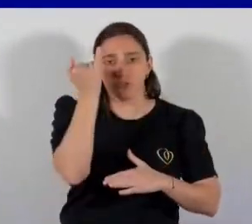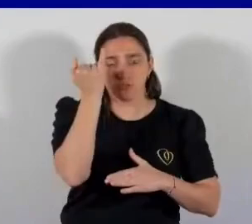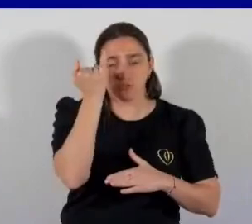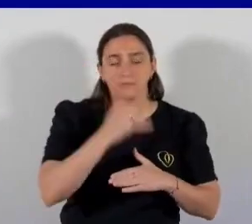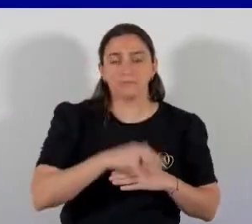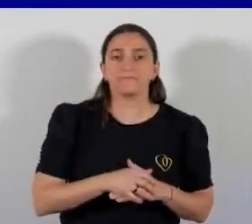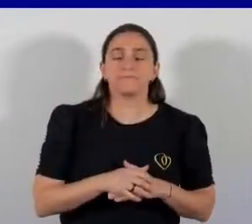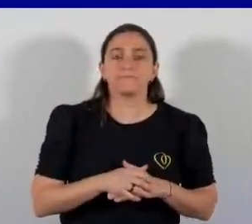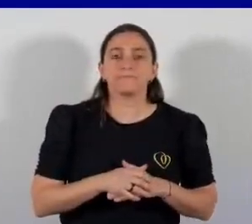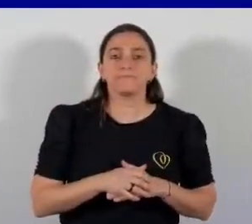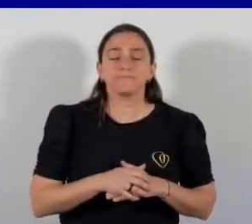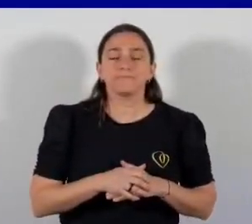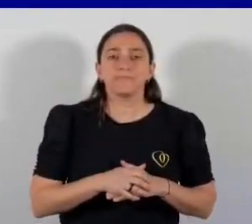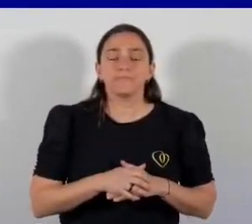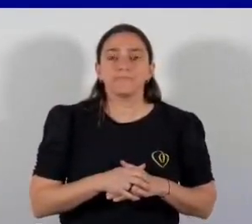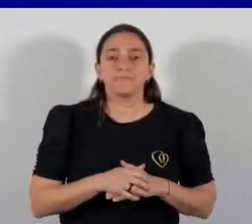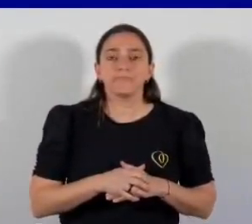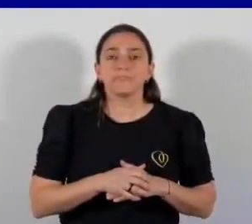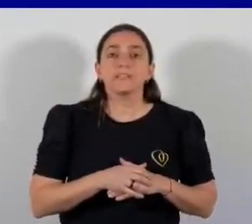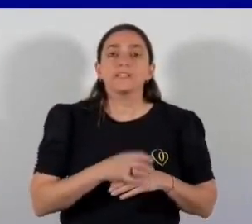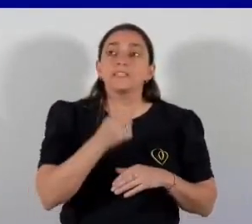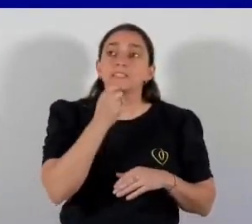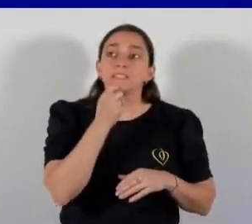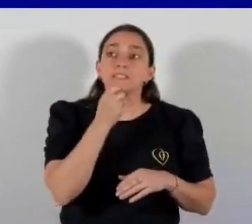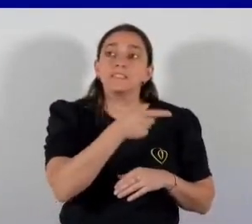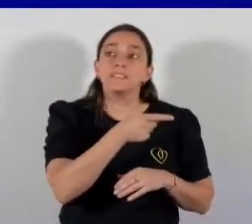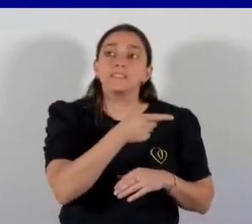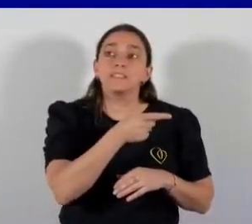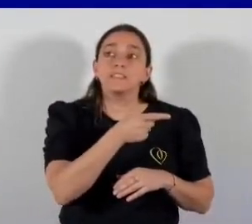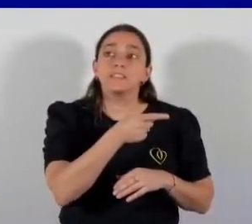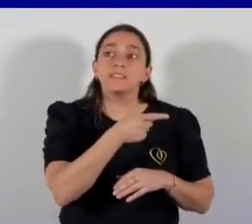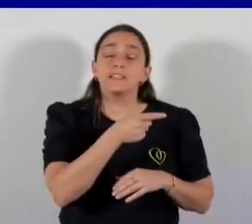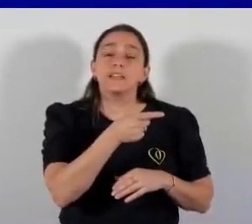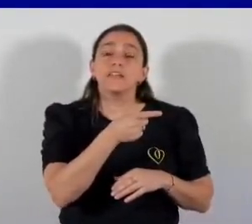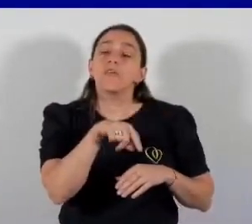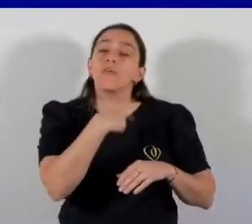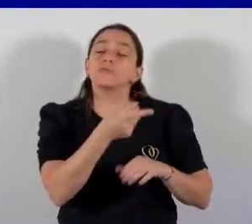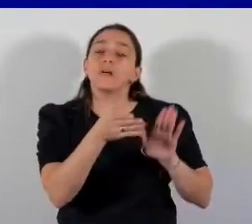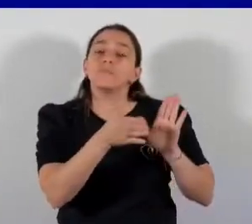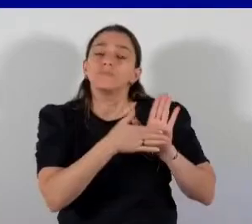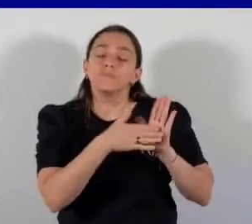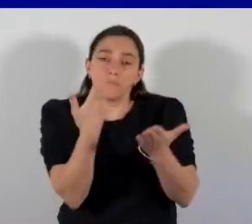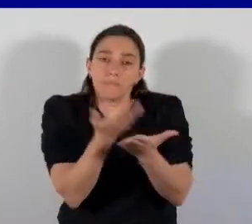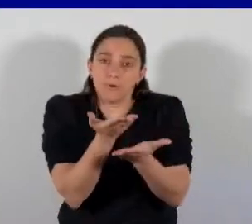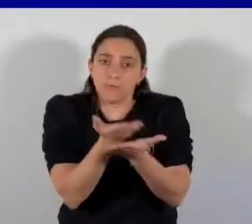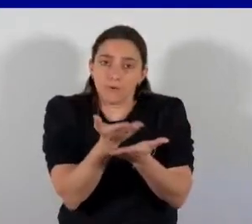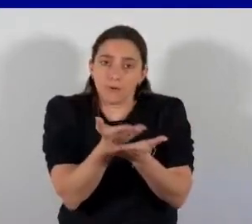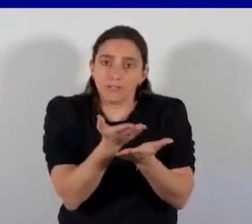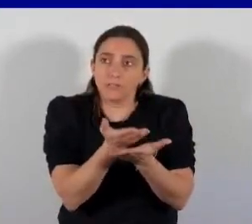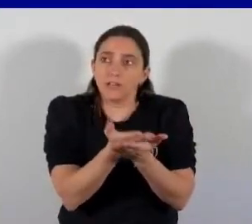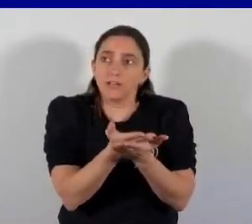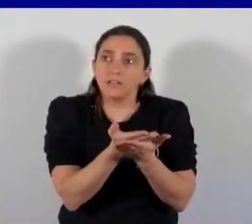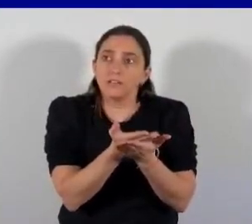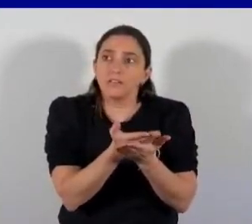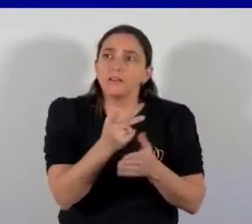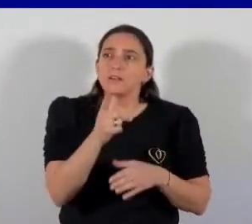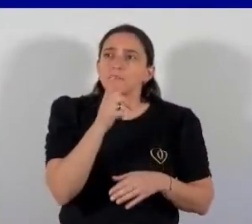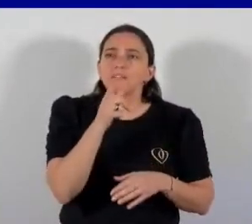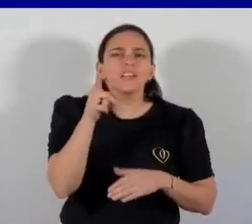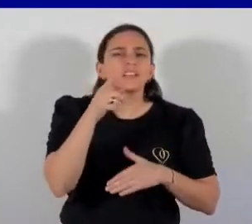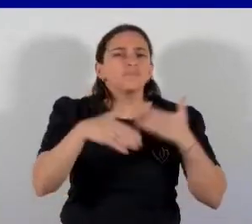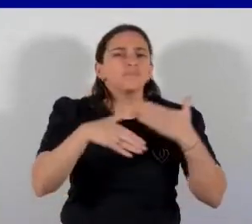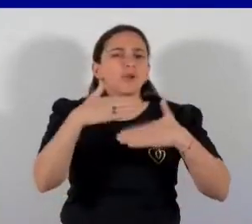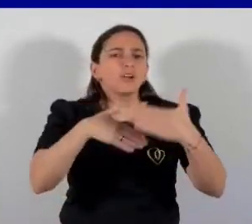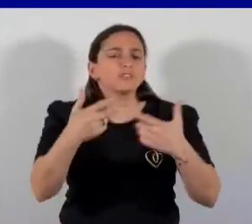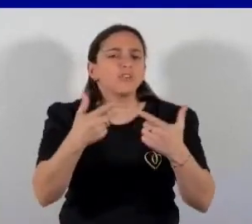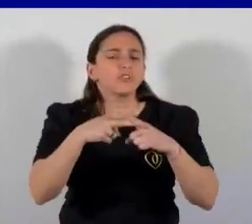Argentine history. Básicamente, cuando And basically when the counter alternative that is done from MIT el progreso tecnológico